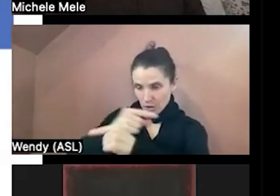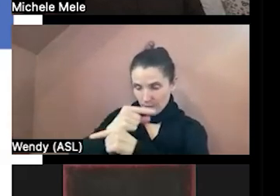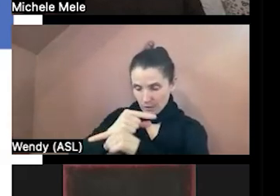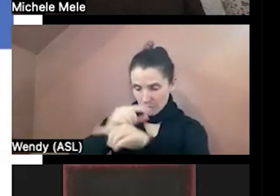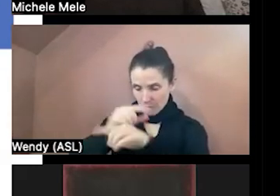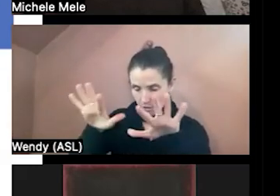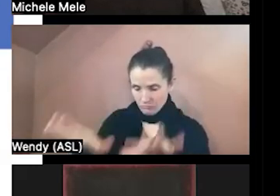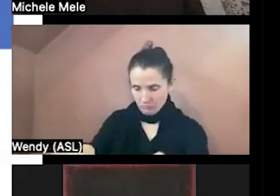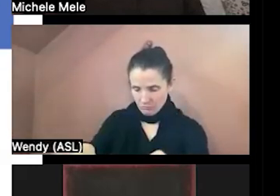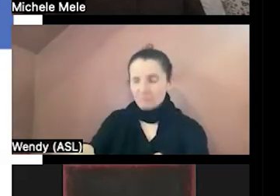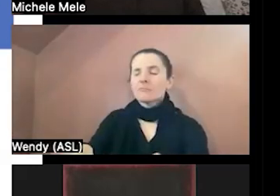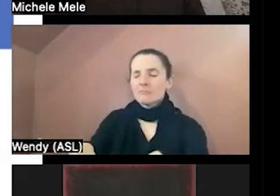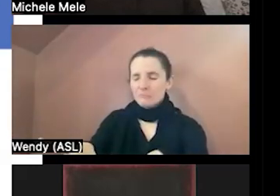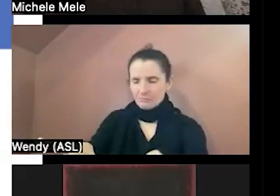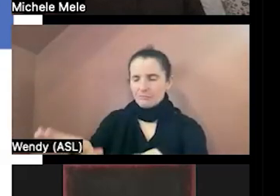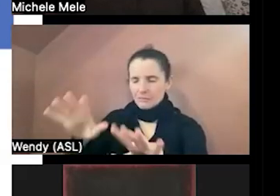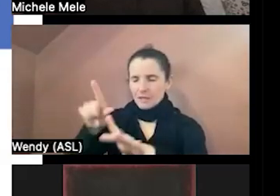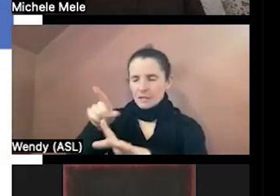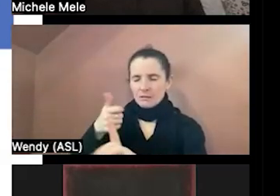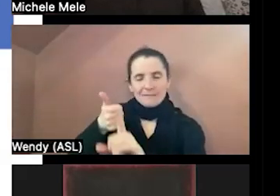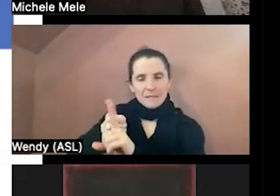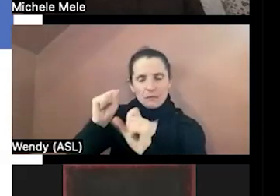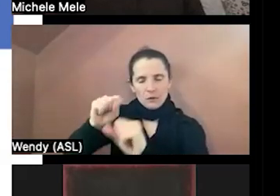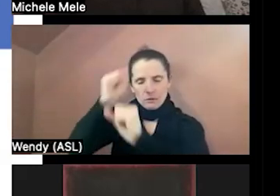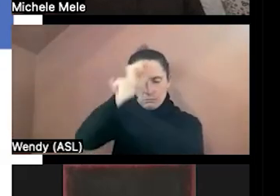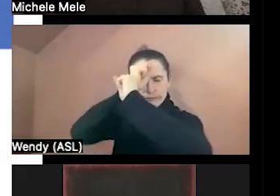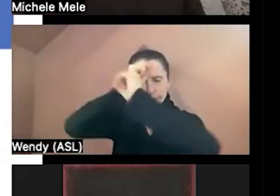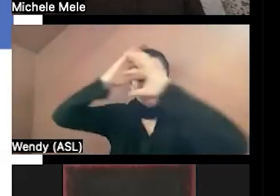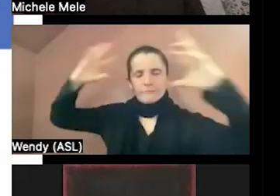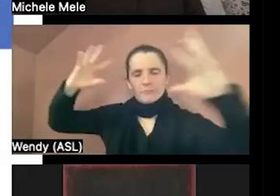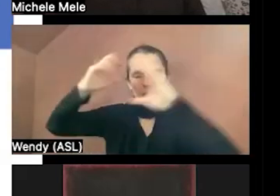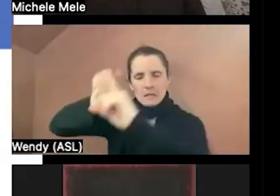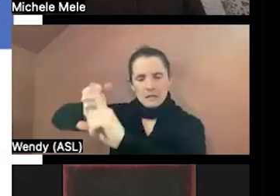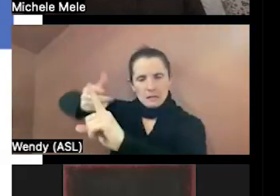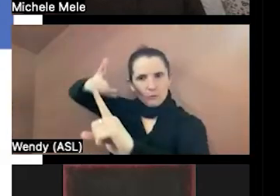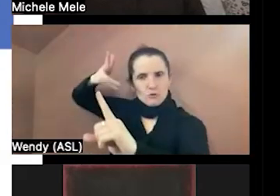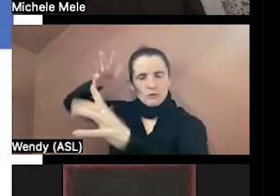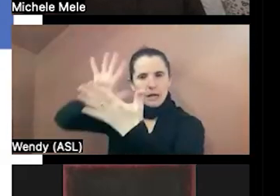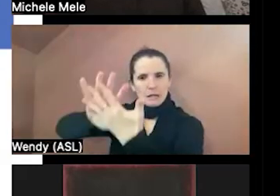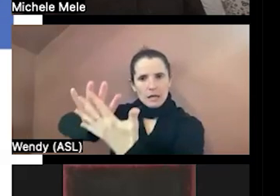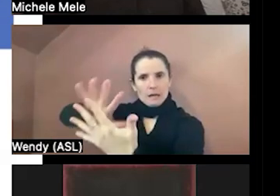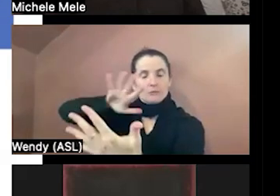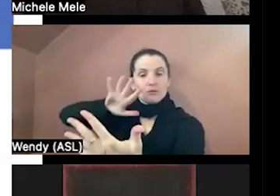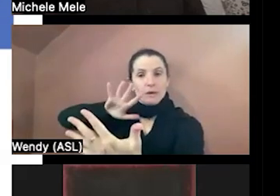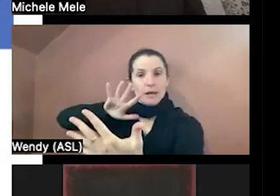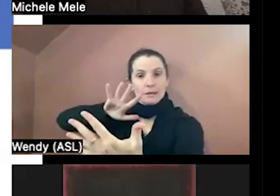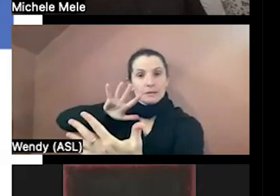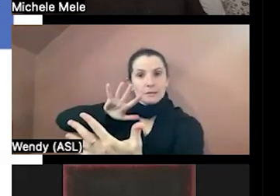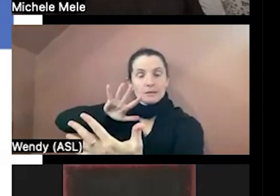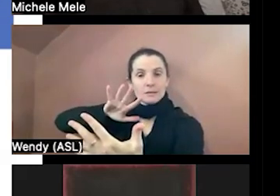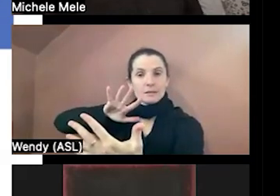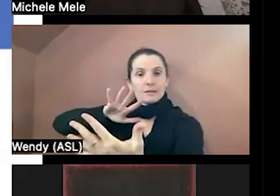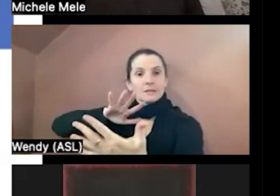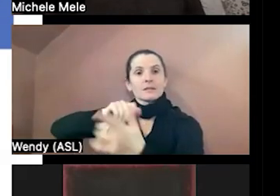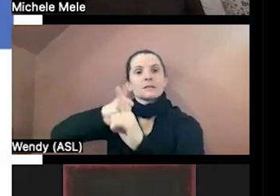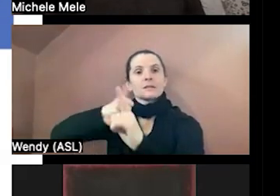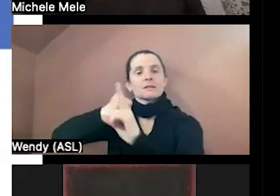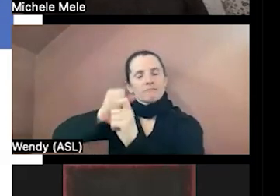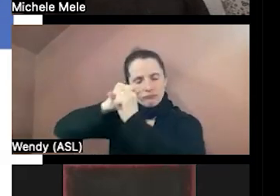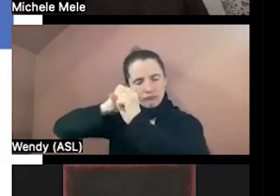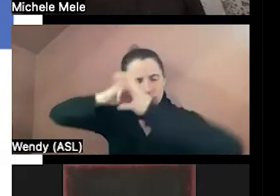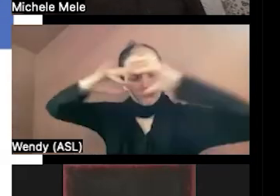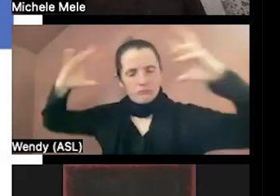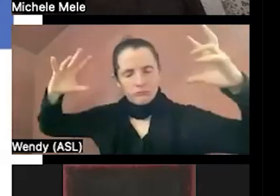on the shape of the islands, the twists and turns on the river. No, he identified a